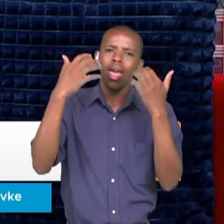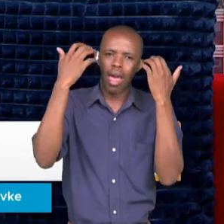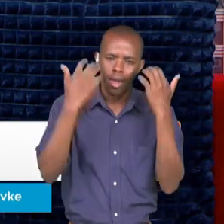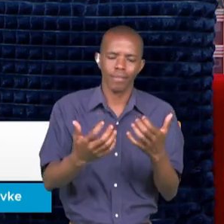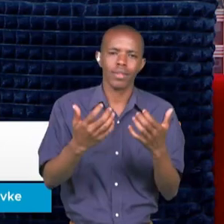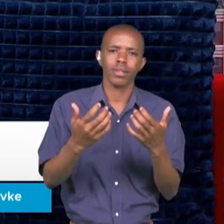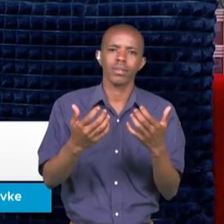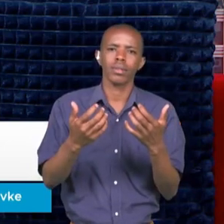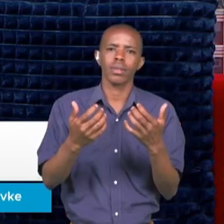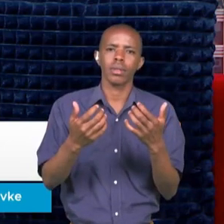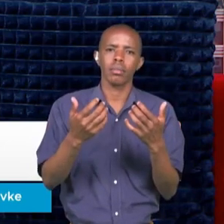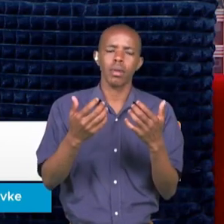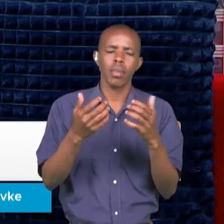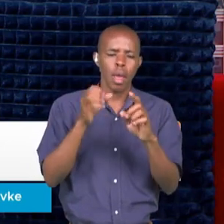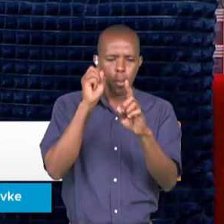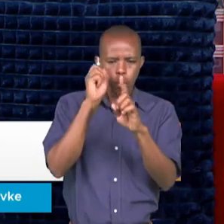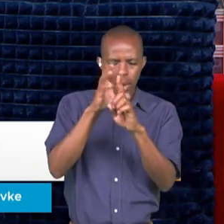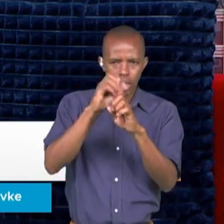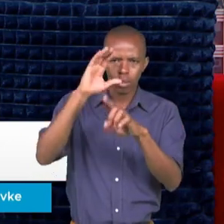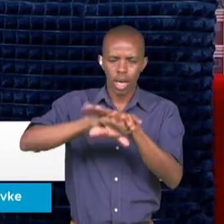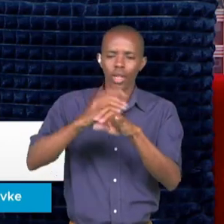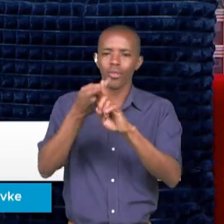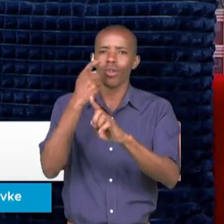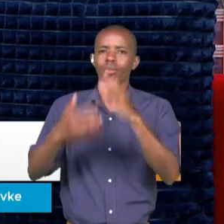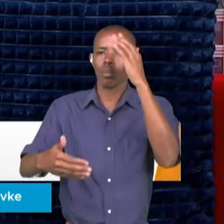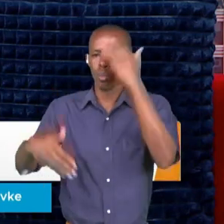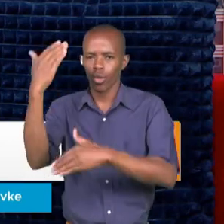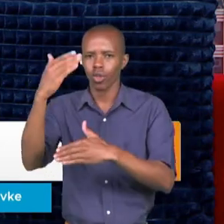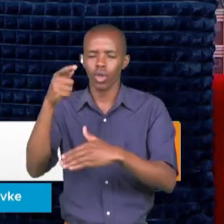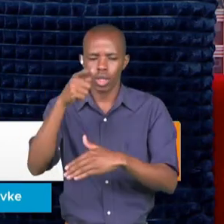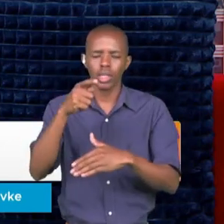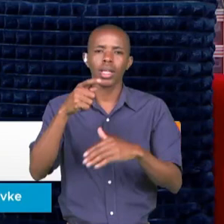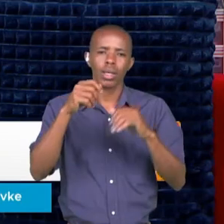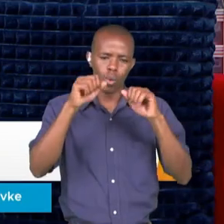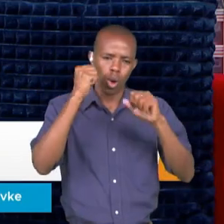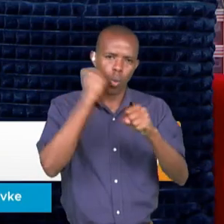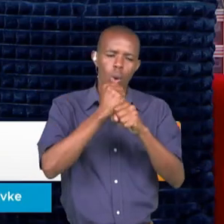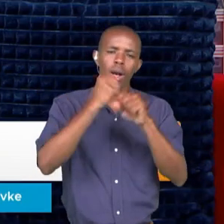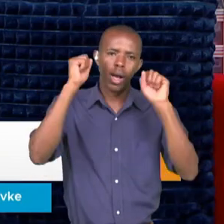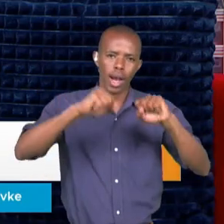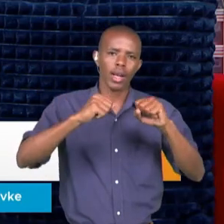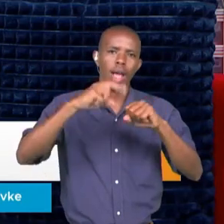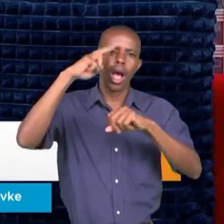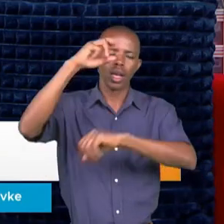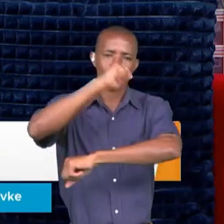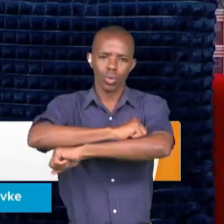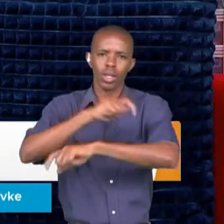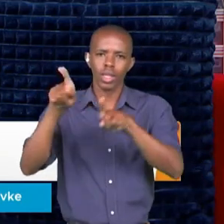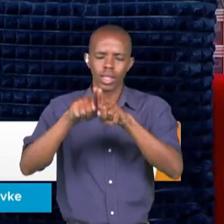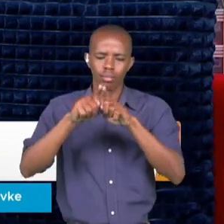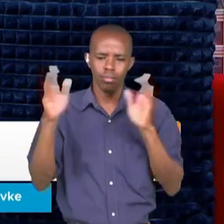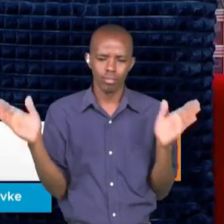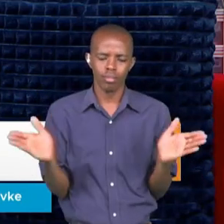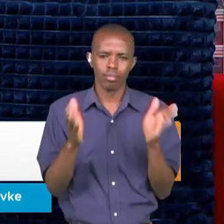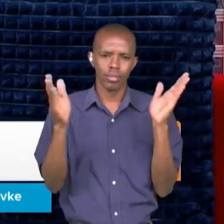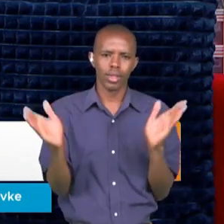some sort of mentorship from professionals, that would really do. High schools should also, we also encourage, they should